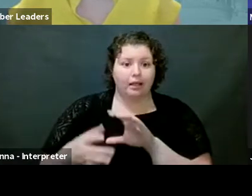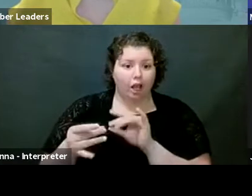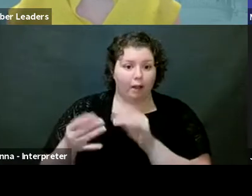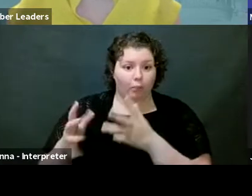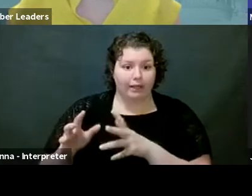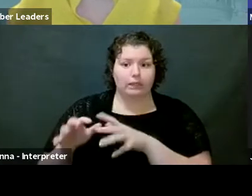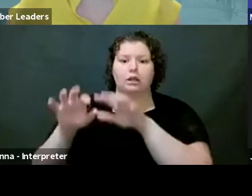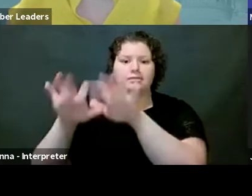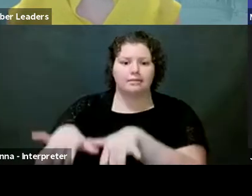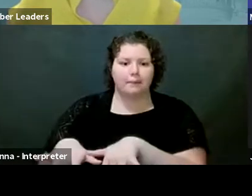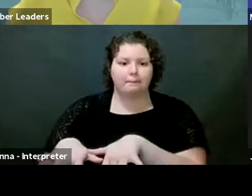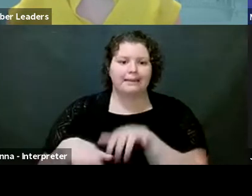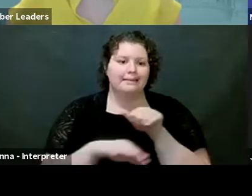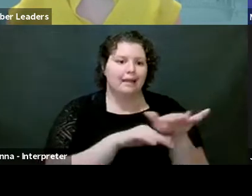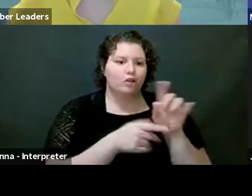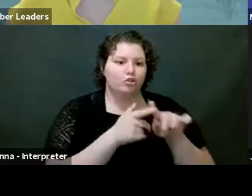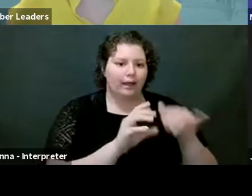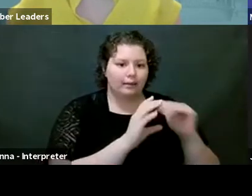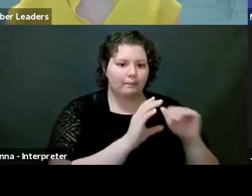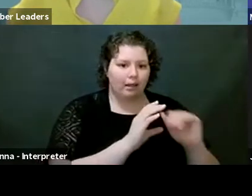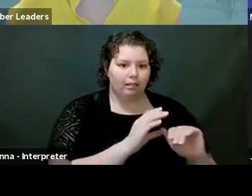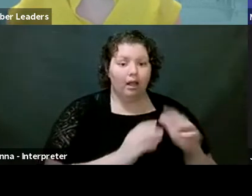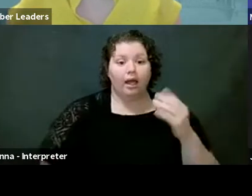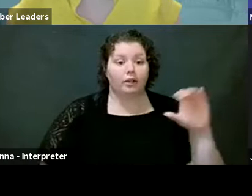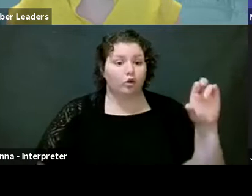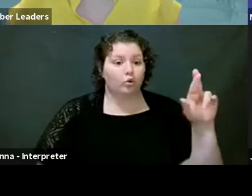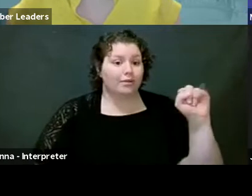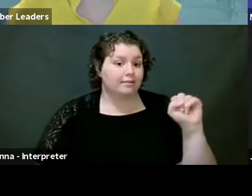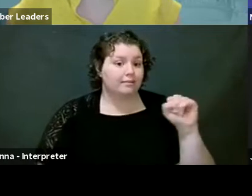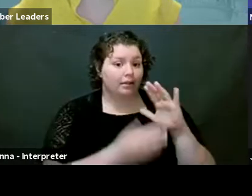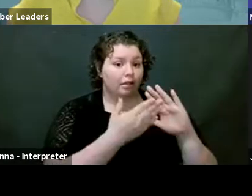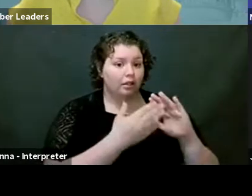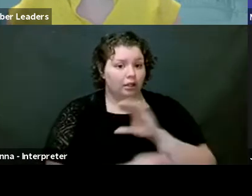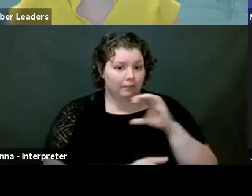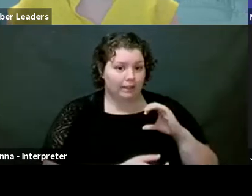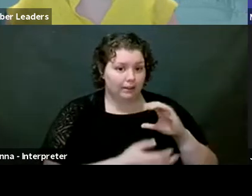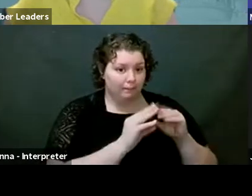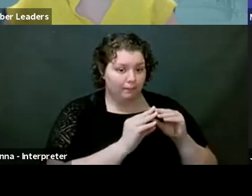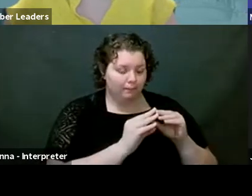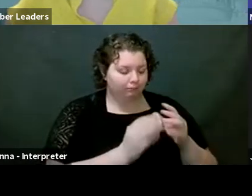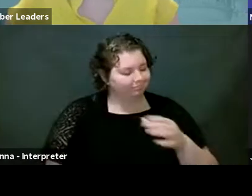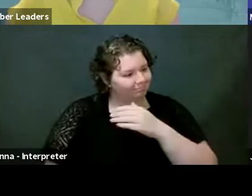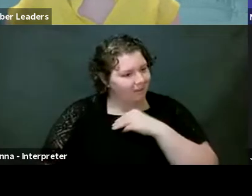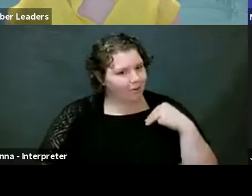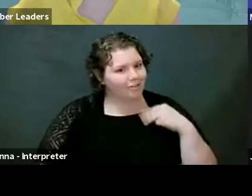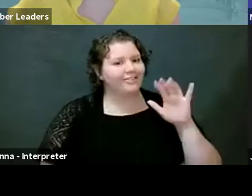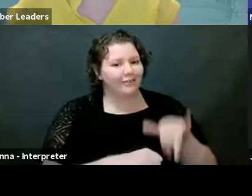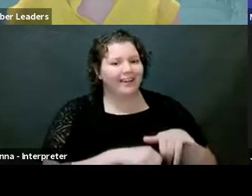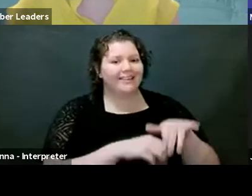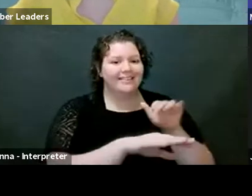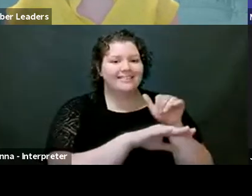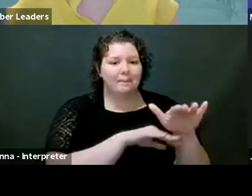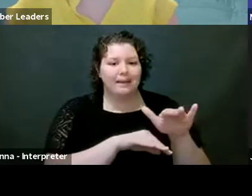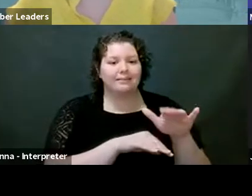said earlier, you can submit your comments on the themes, any follow-up comments, things that come to